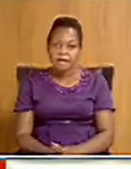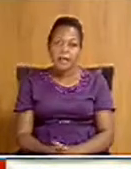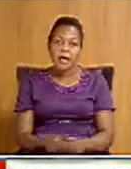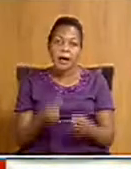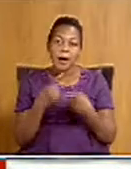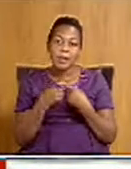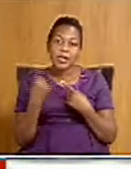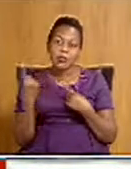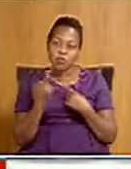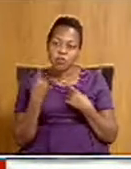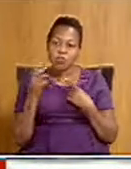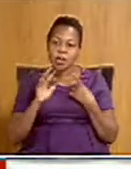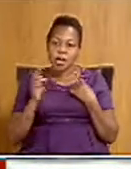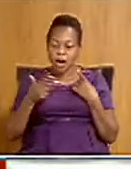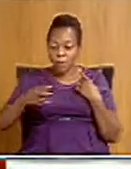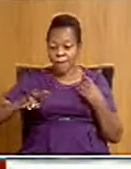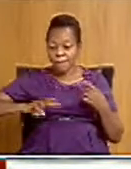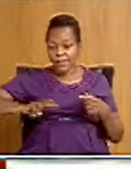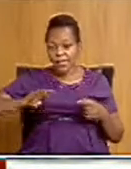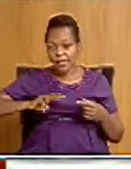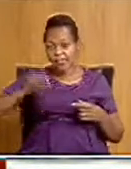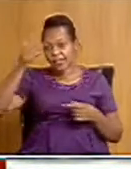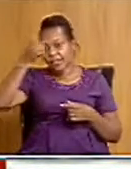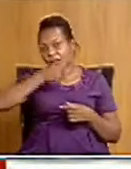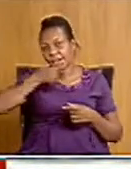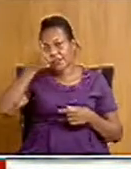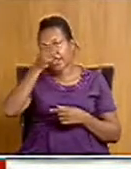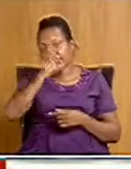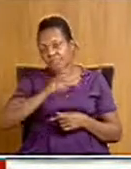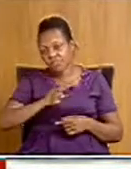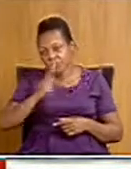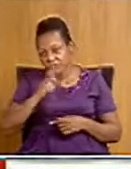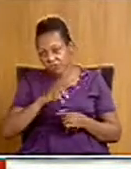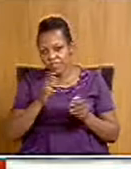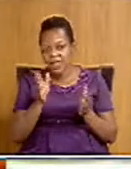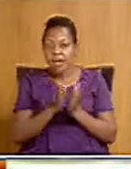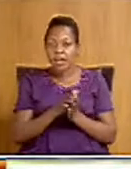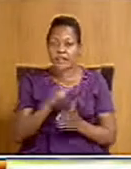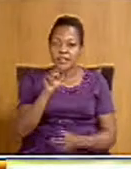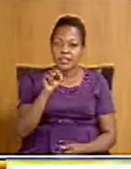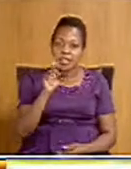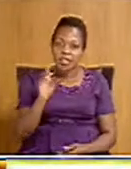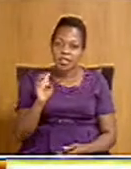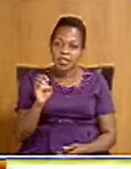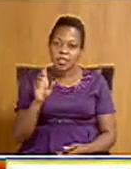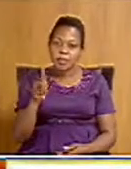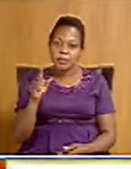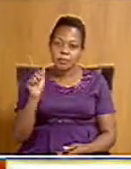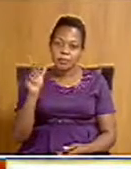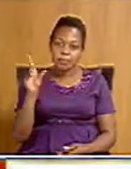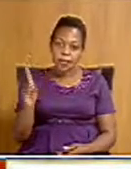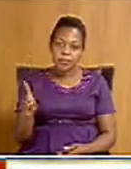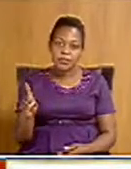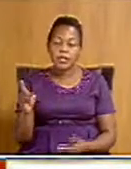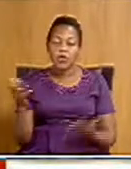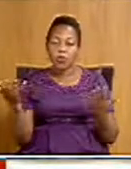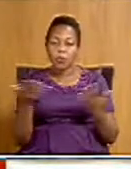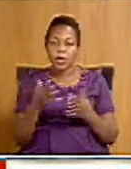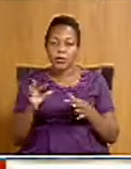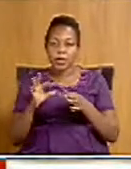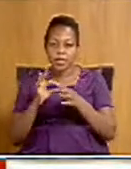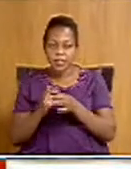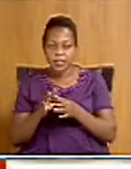except our peers in the African Union and NEPAD, to whom we are linked by African